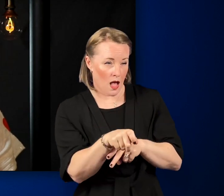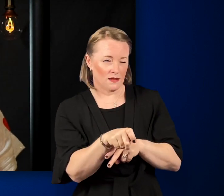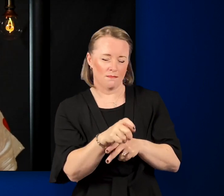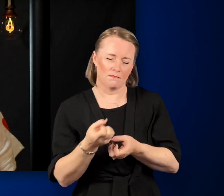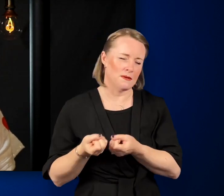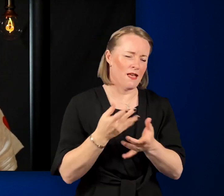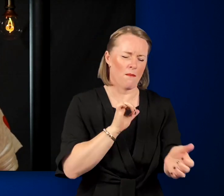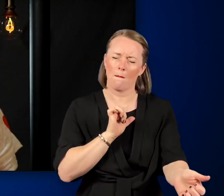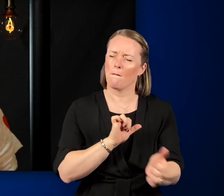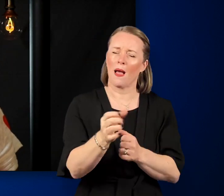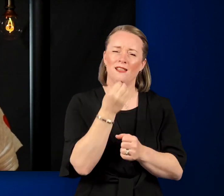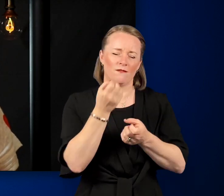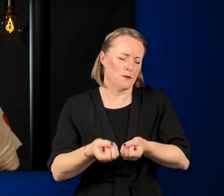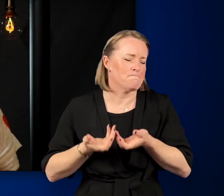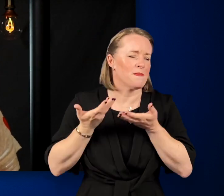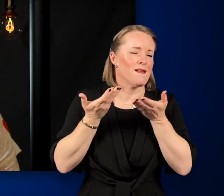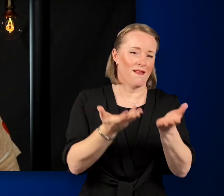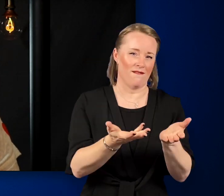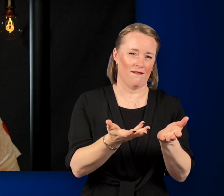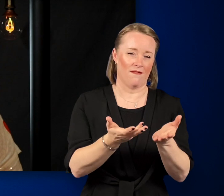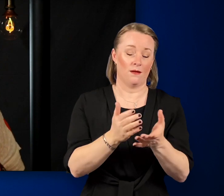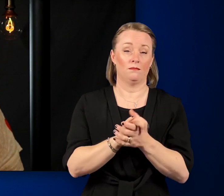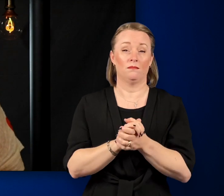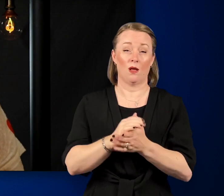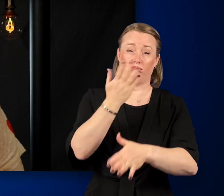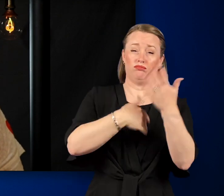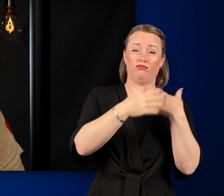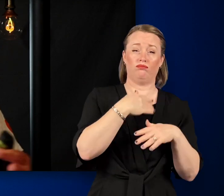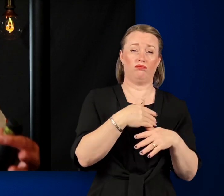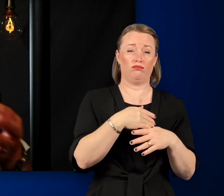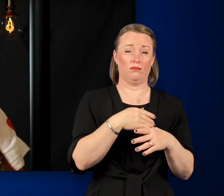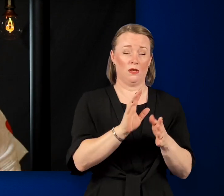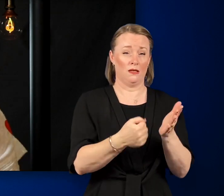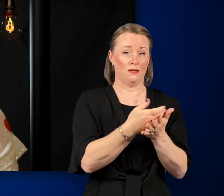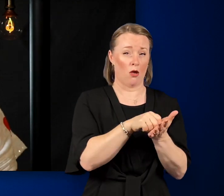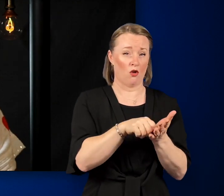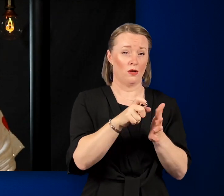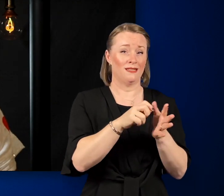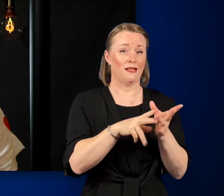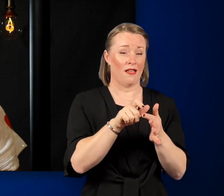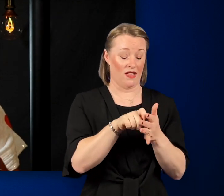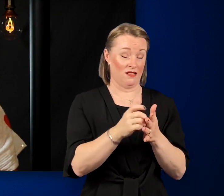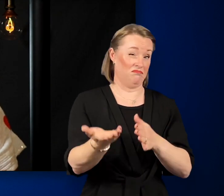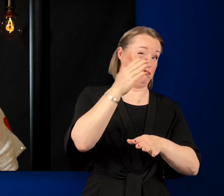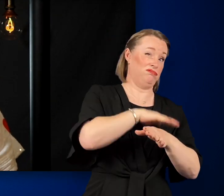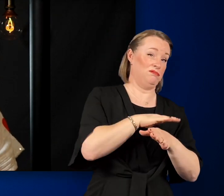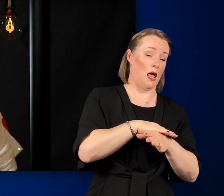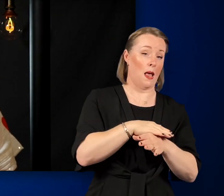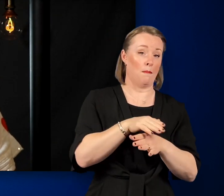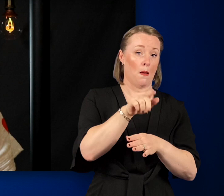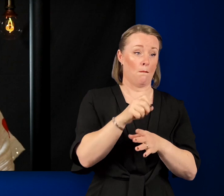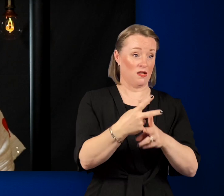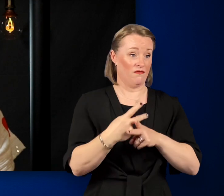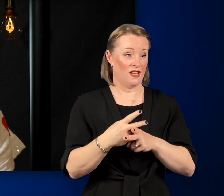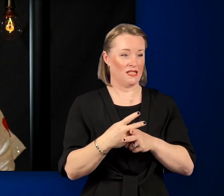host could possibly give them. In David's time, if you were an honoured guest, you would be warmly greeted. You would be offered water